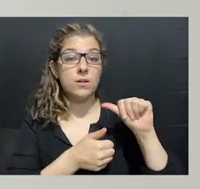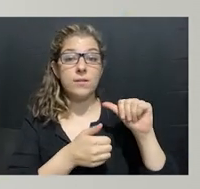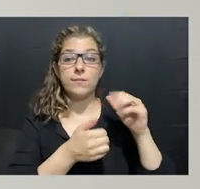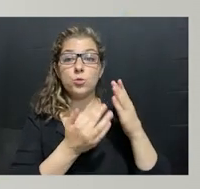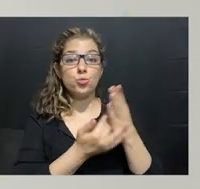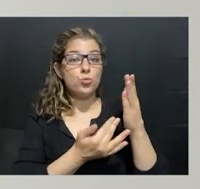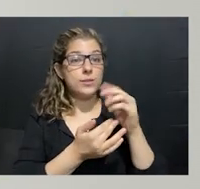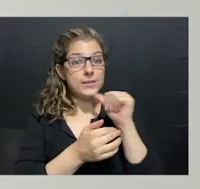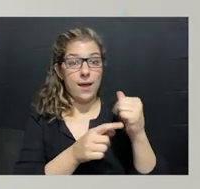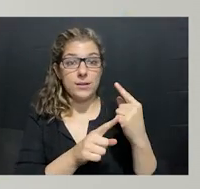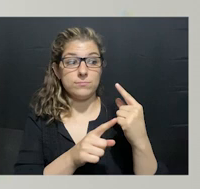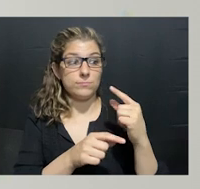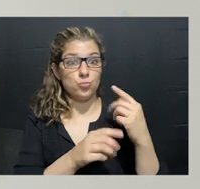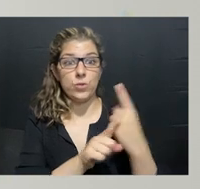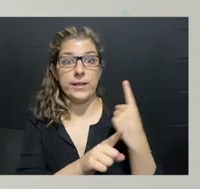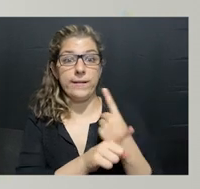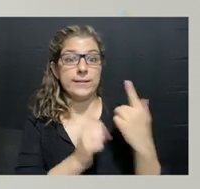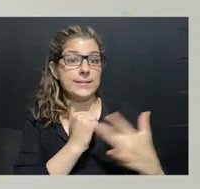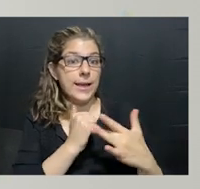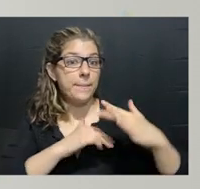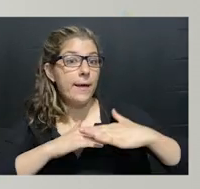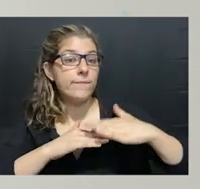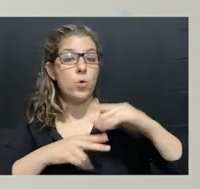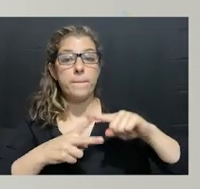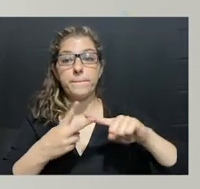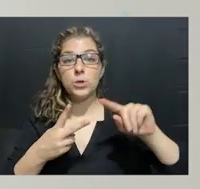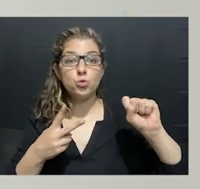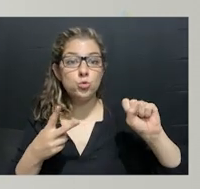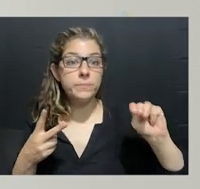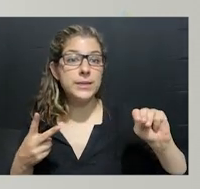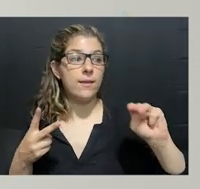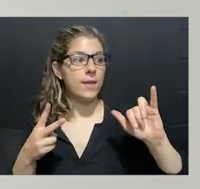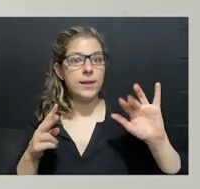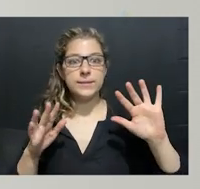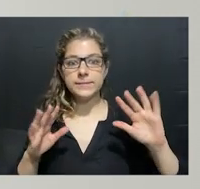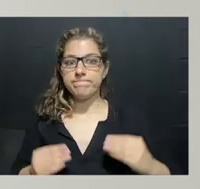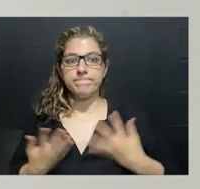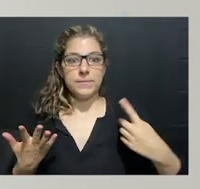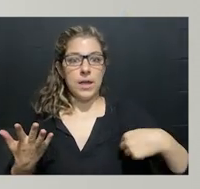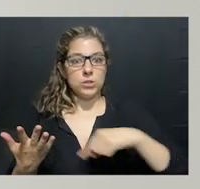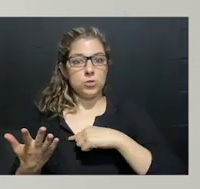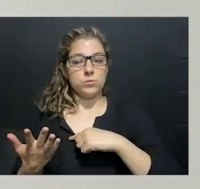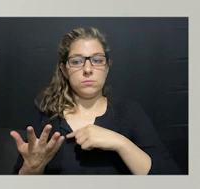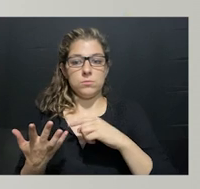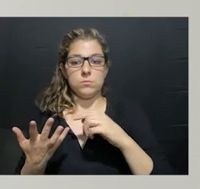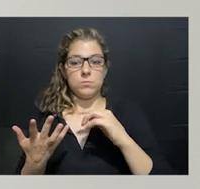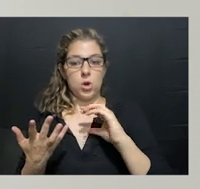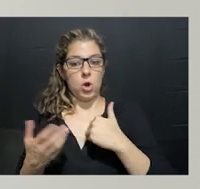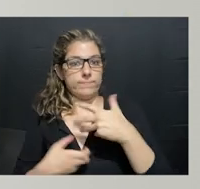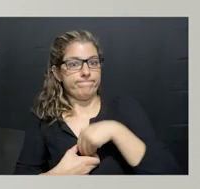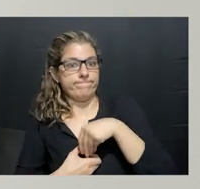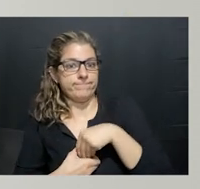the unregulated tech platforms, social media that stirs all of us to some of our baser